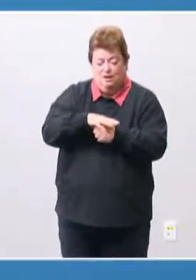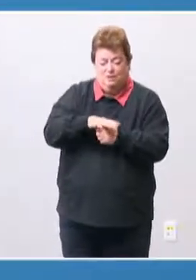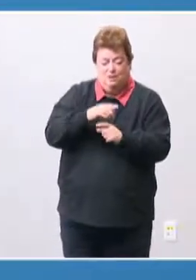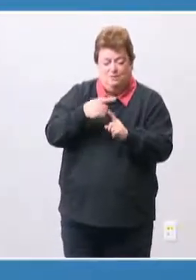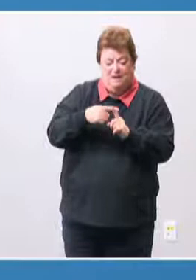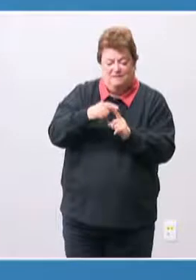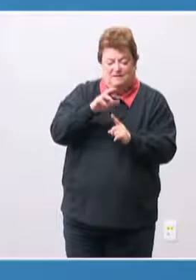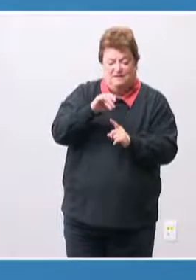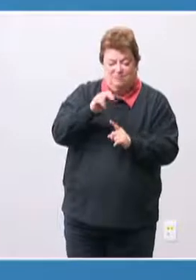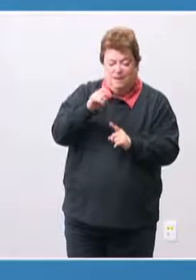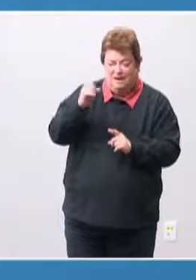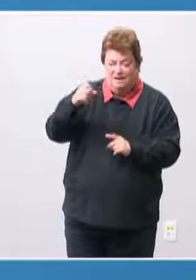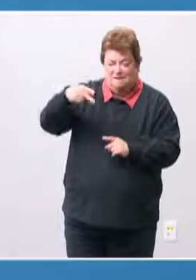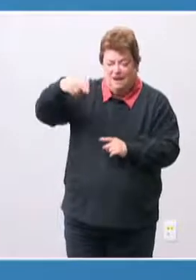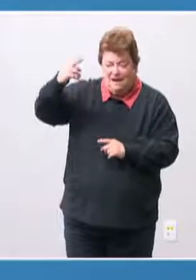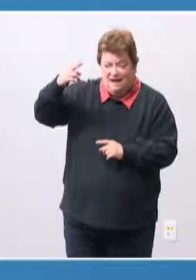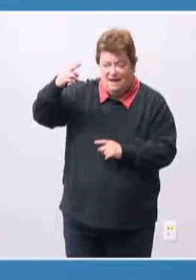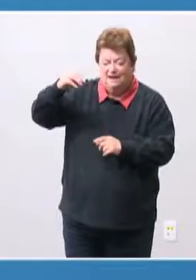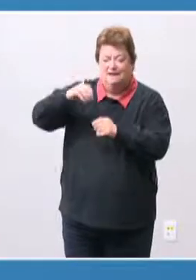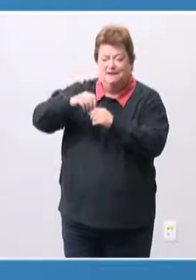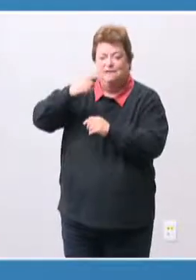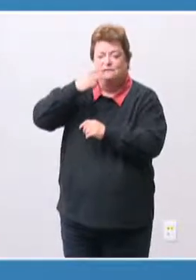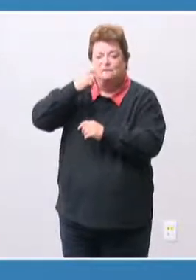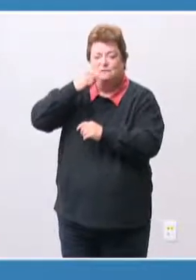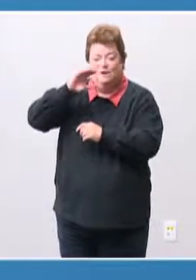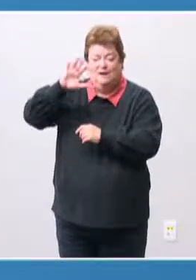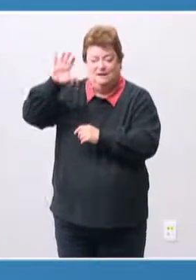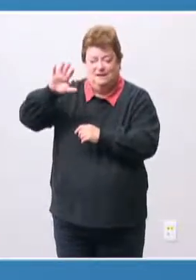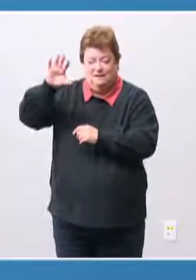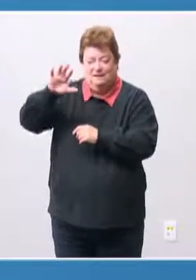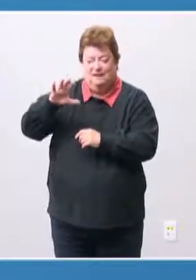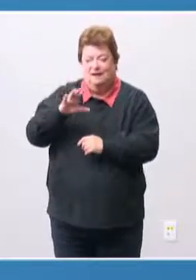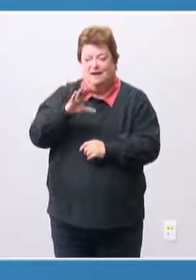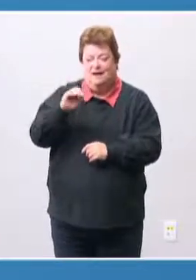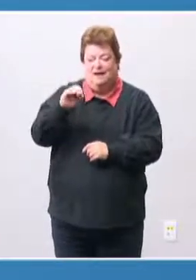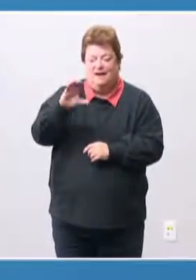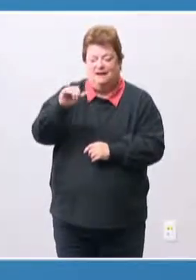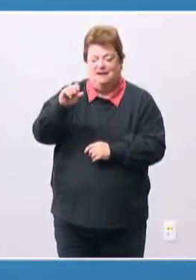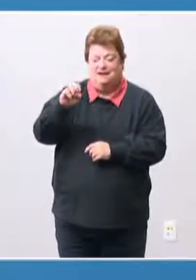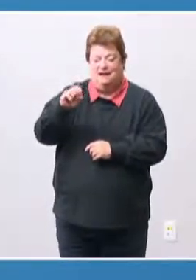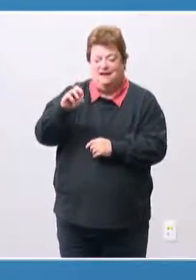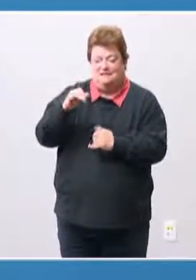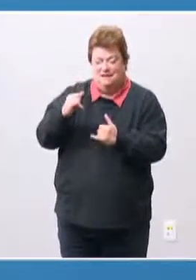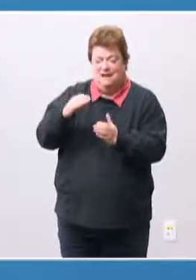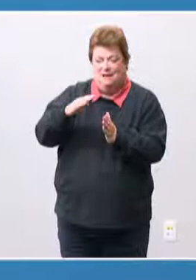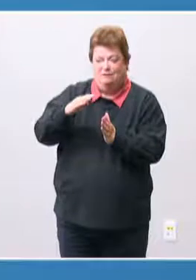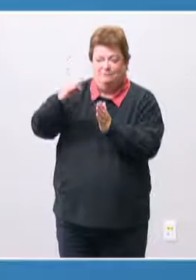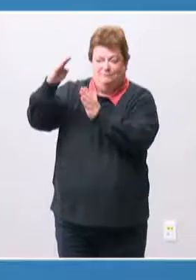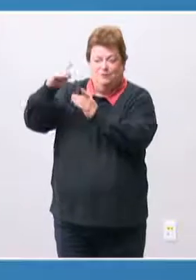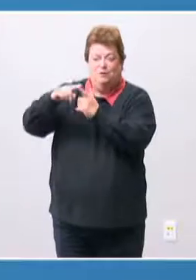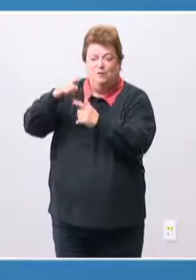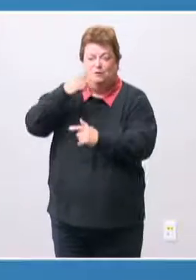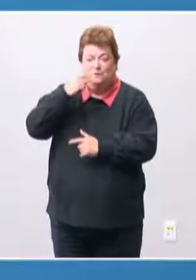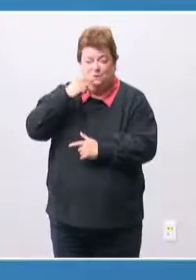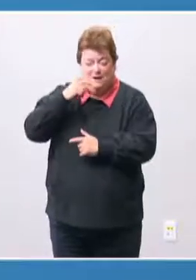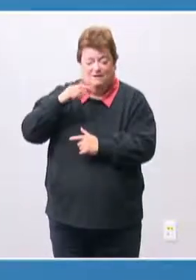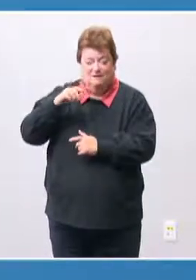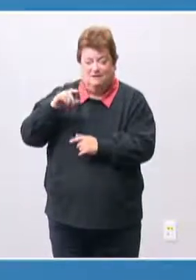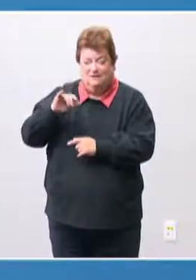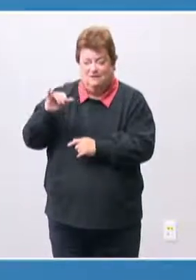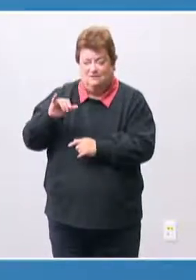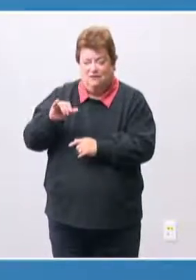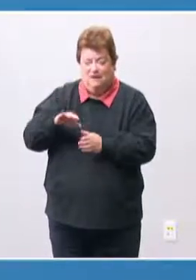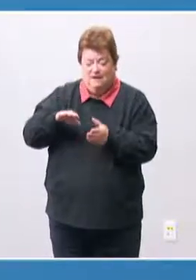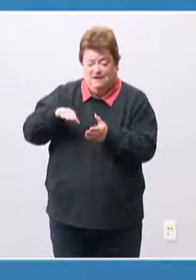rate remains high and is in the red category, and our case rate has moved back into the red category. The